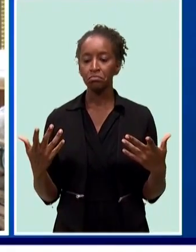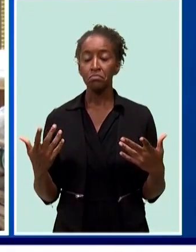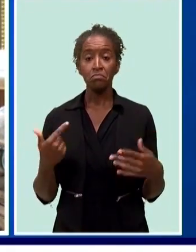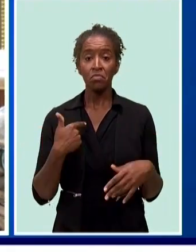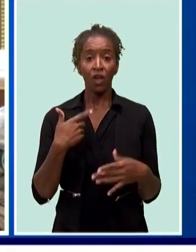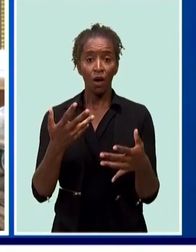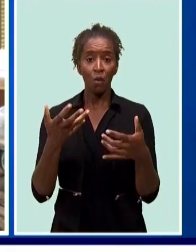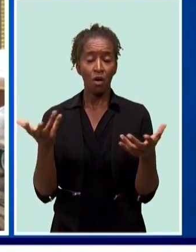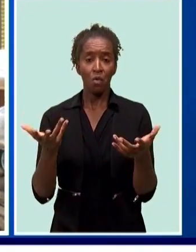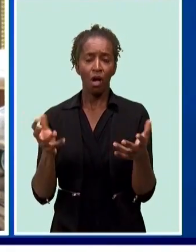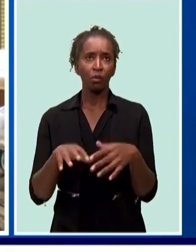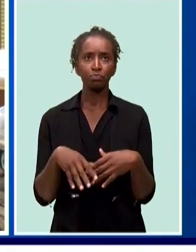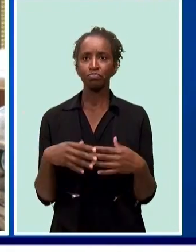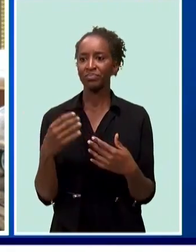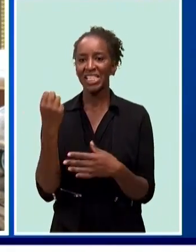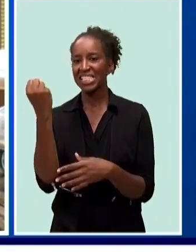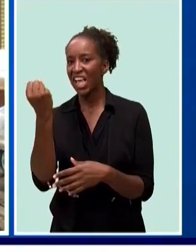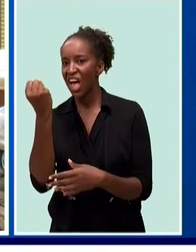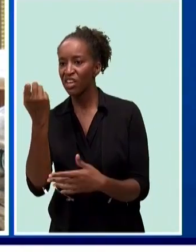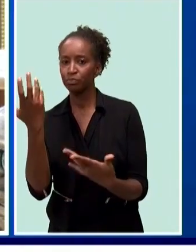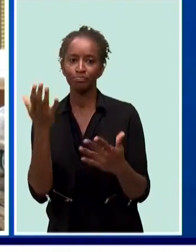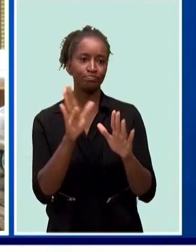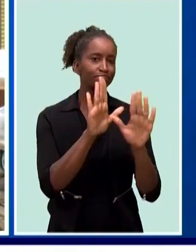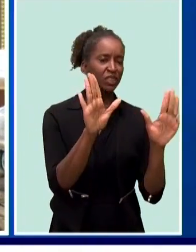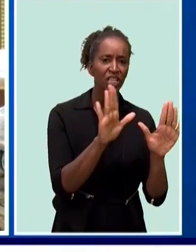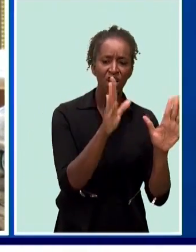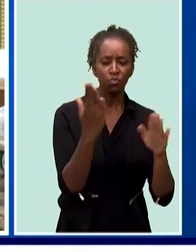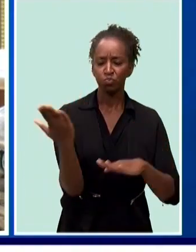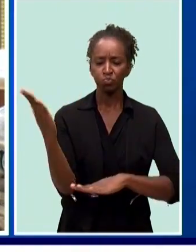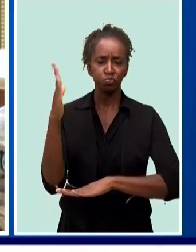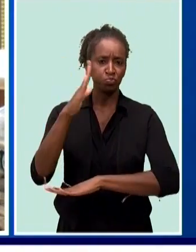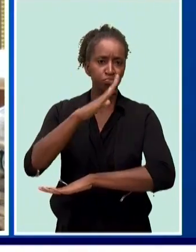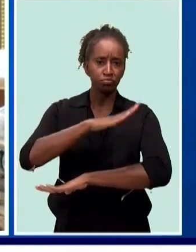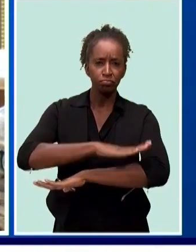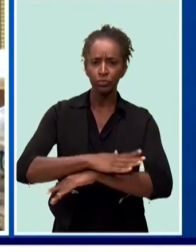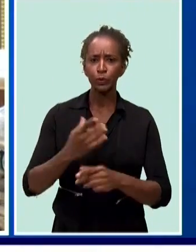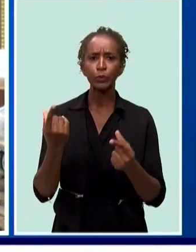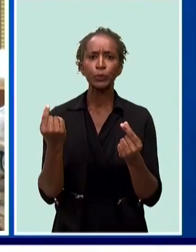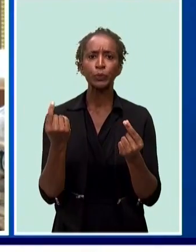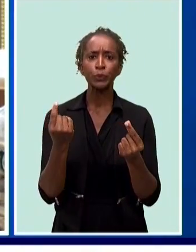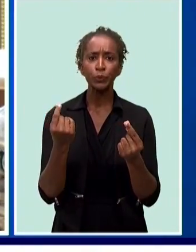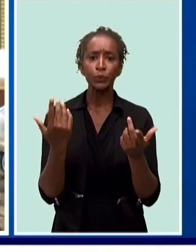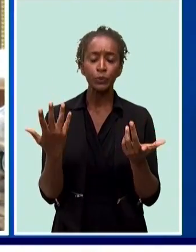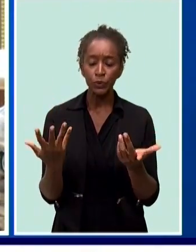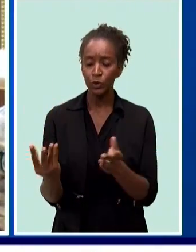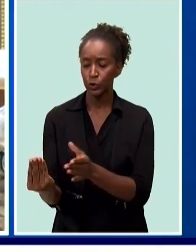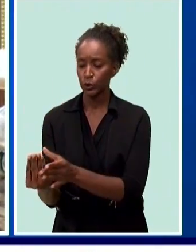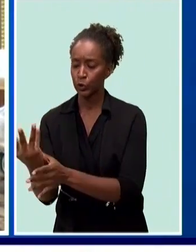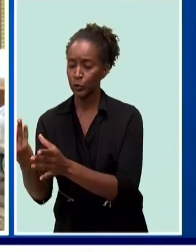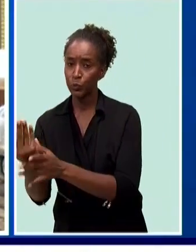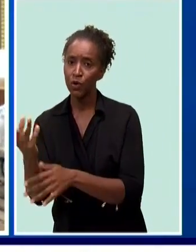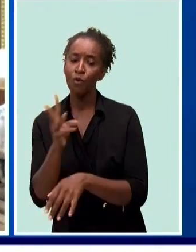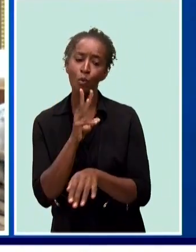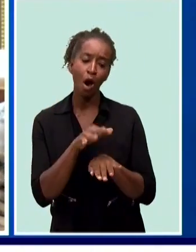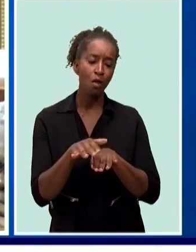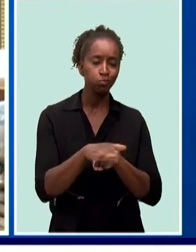a full day that we can have in Barbados the cleaning of our springs and our